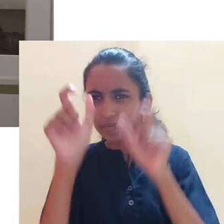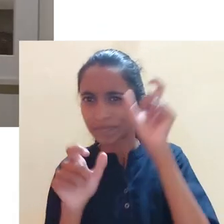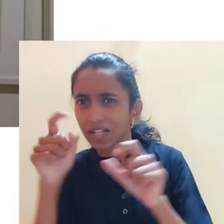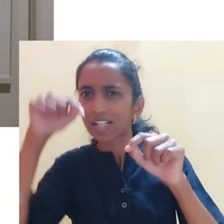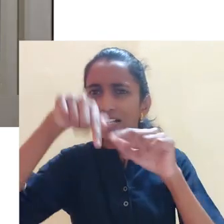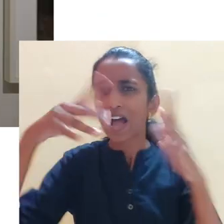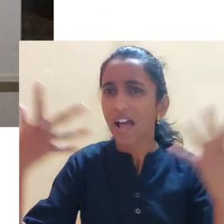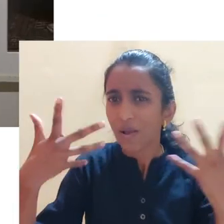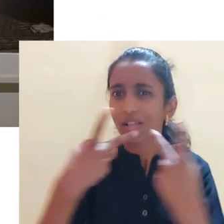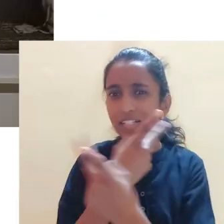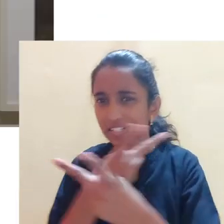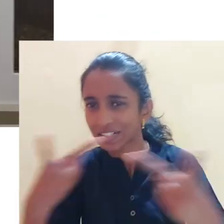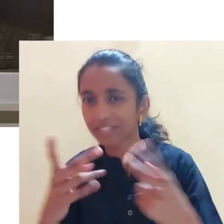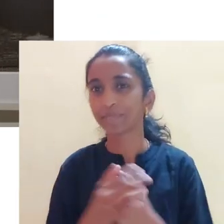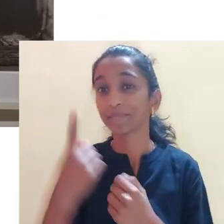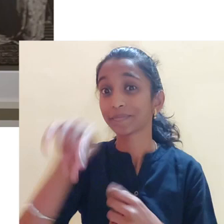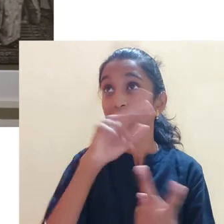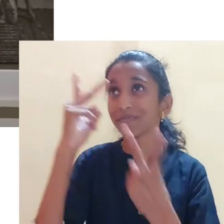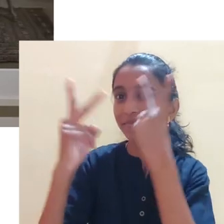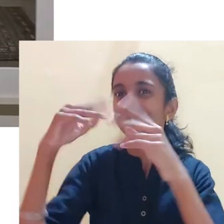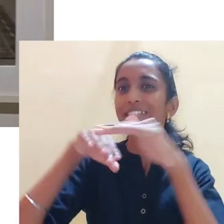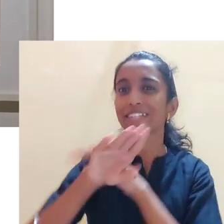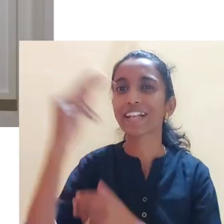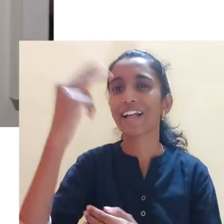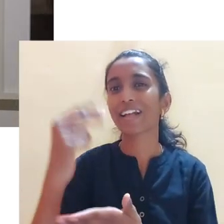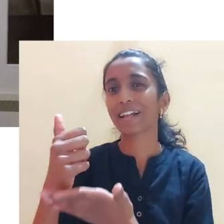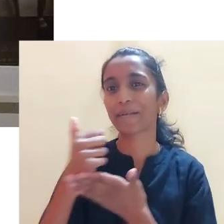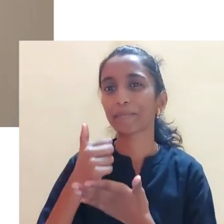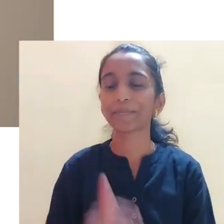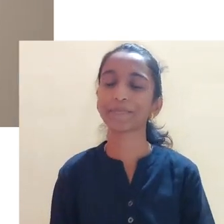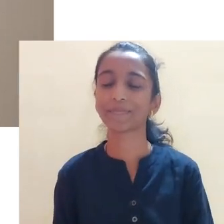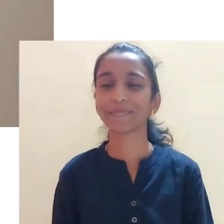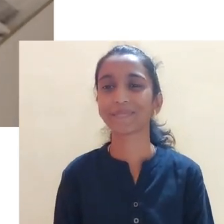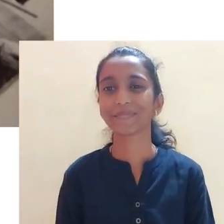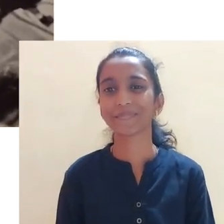roles, and power dynamics as visualized through the arts.